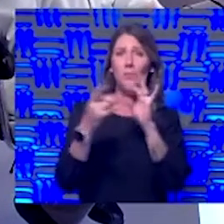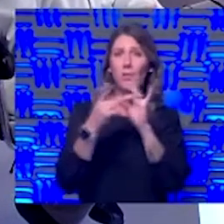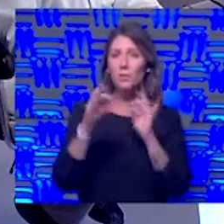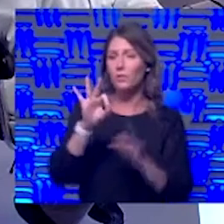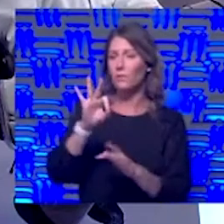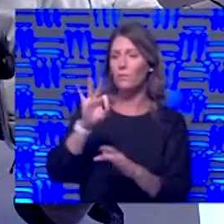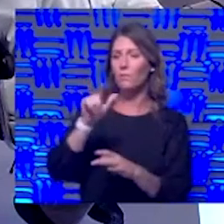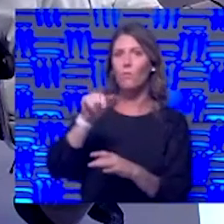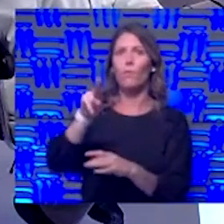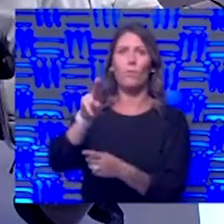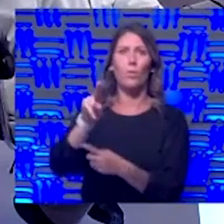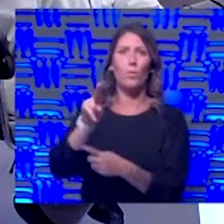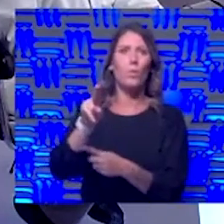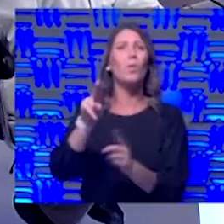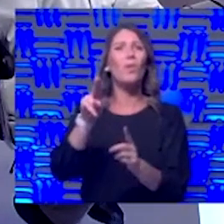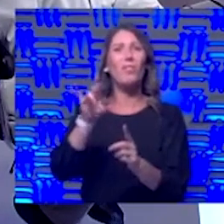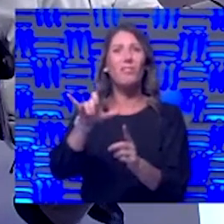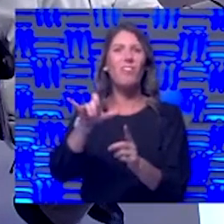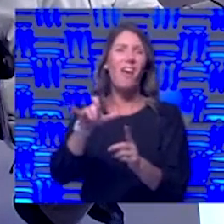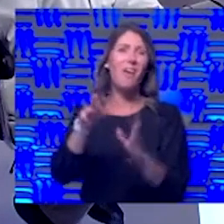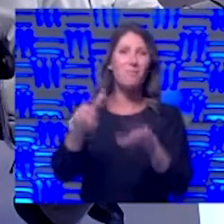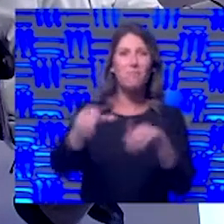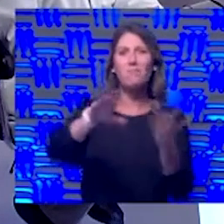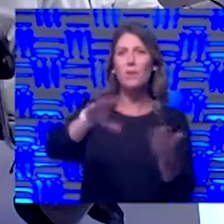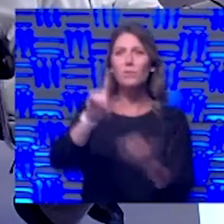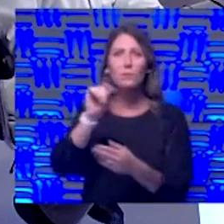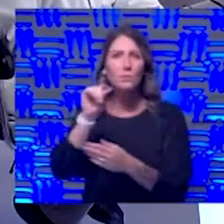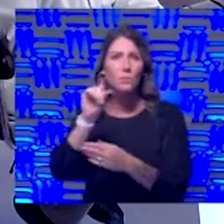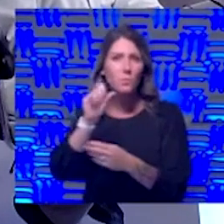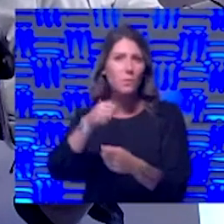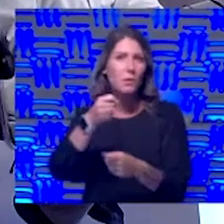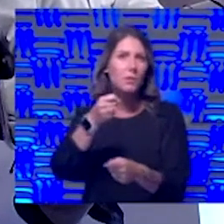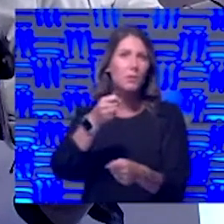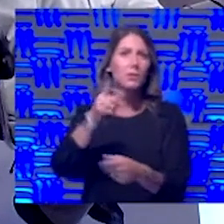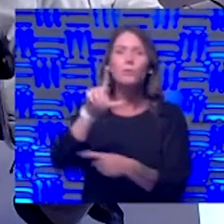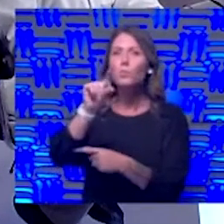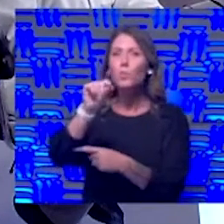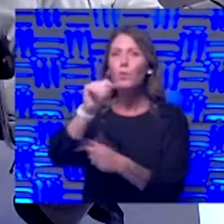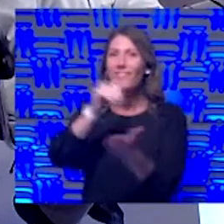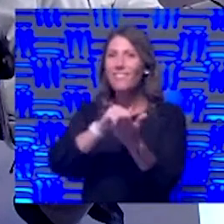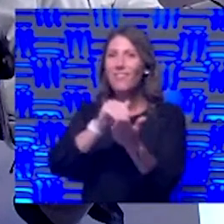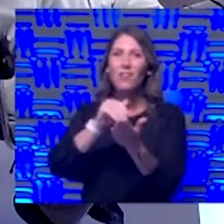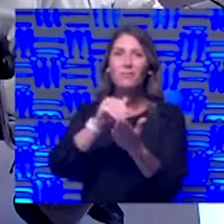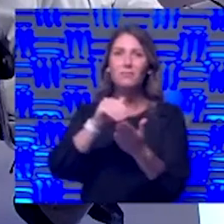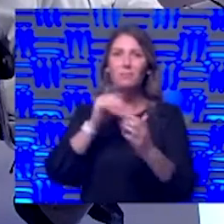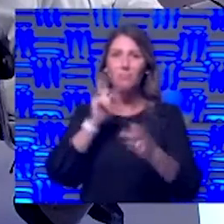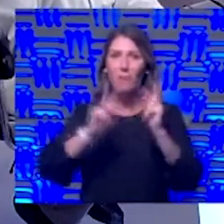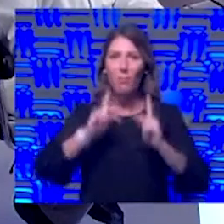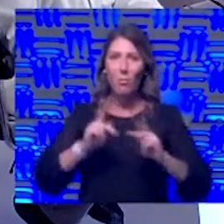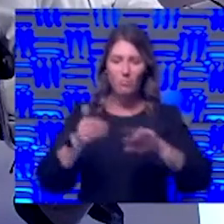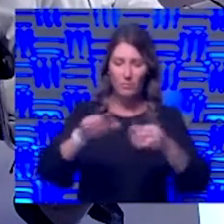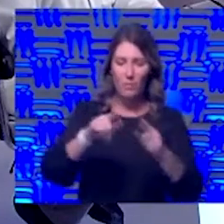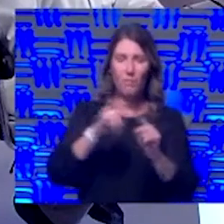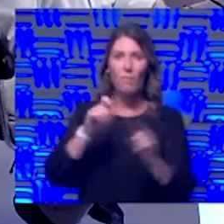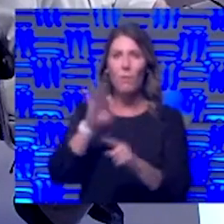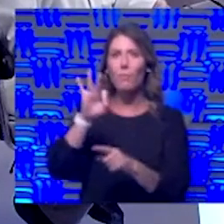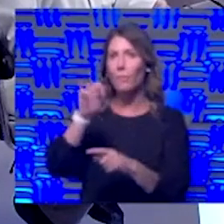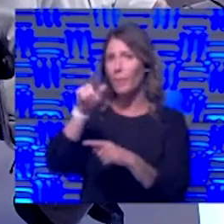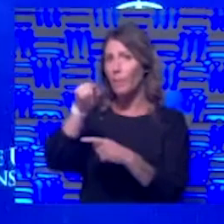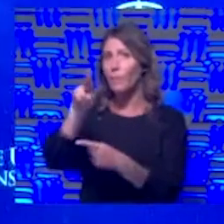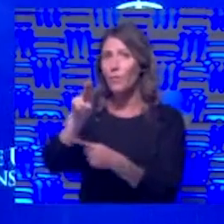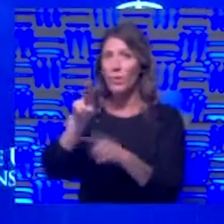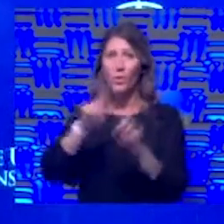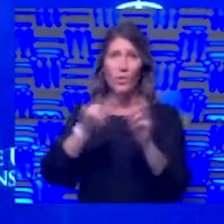20,000 lives a year. This last year was a bad case of influenza, so it was higher than that. but coronavirus in the United States